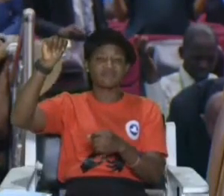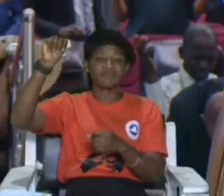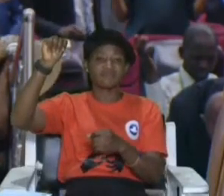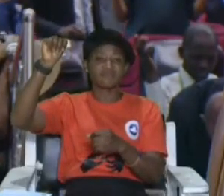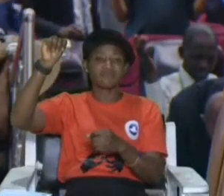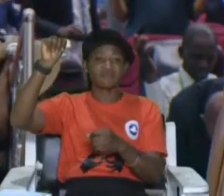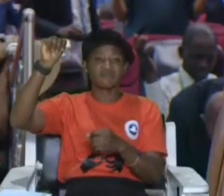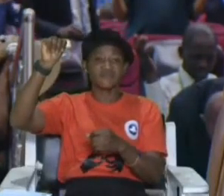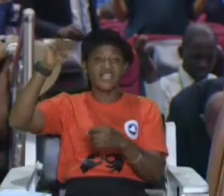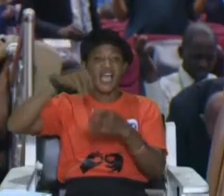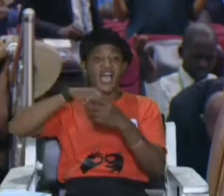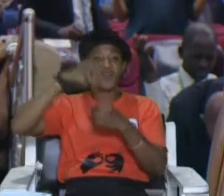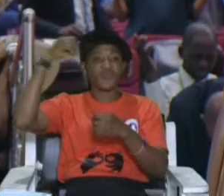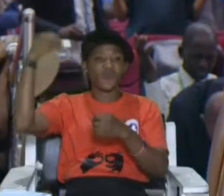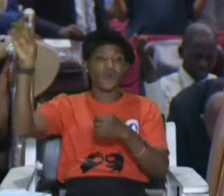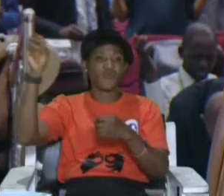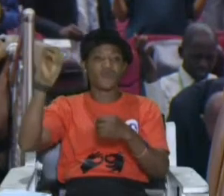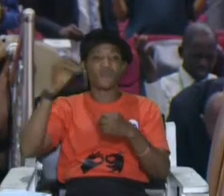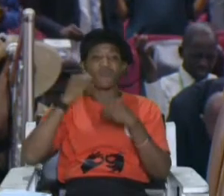Out of nothing,